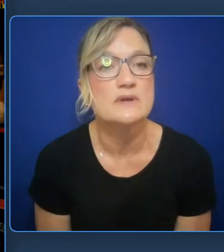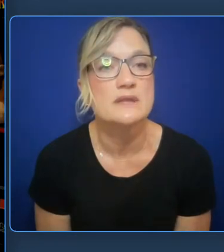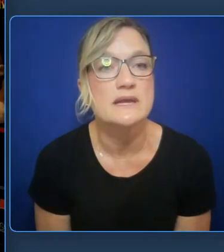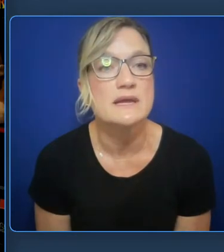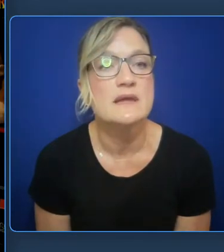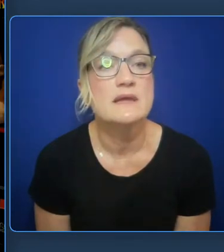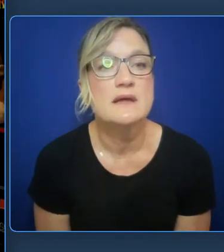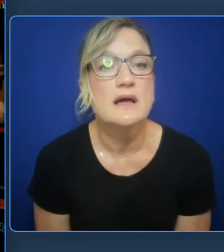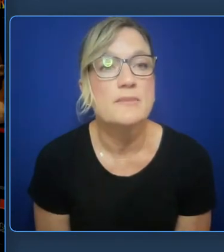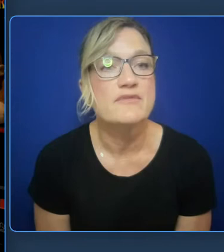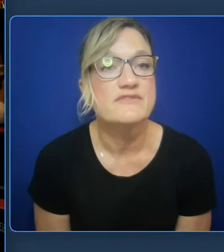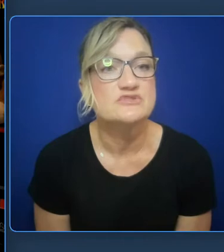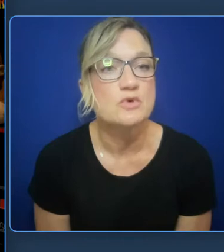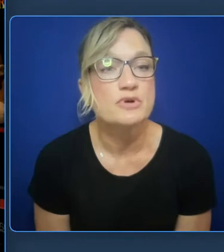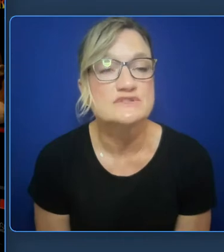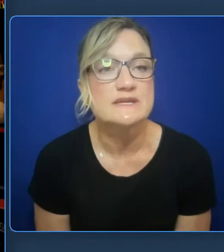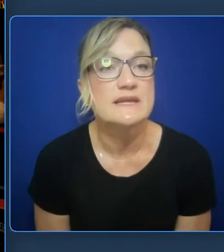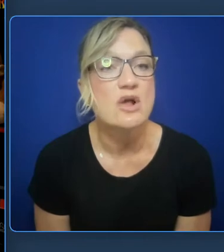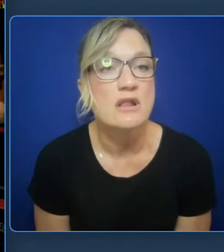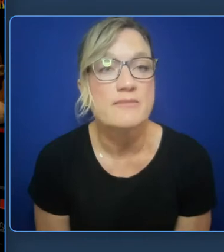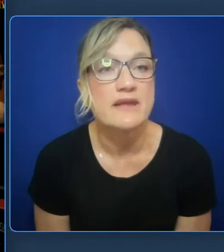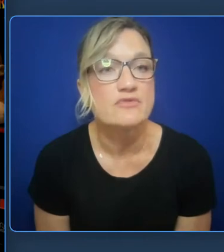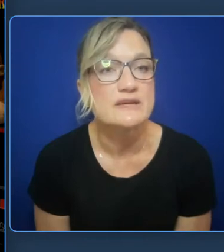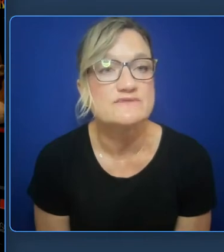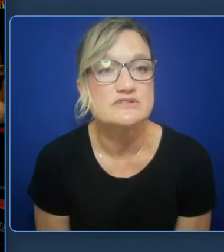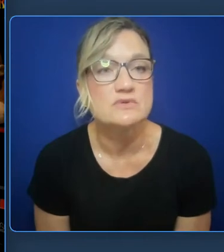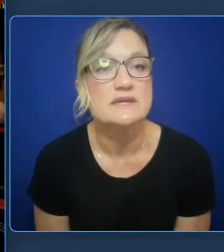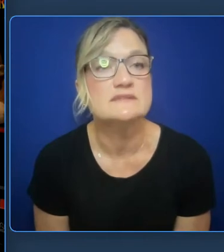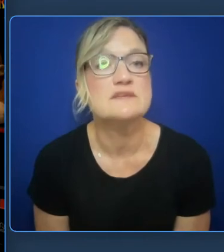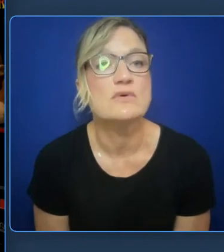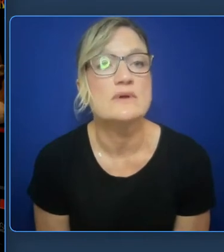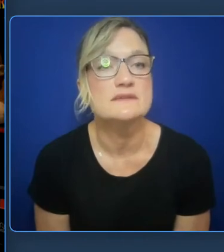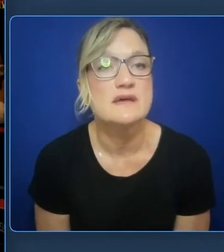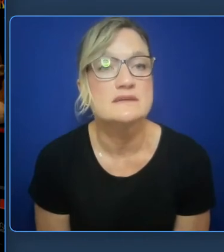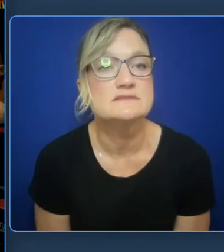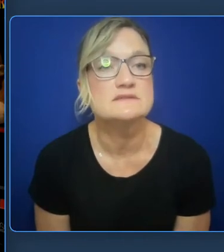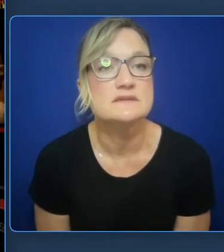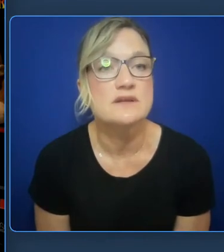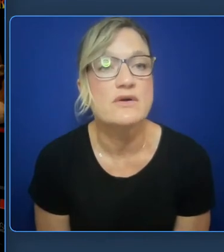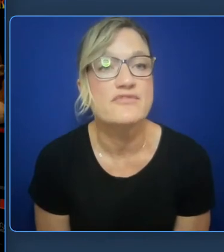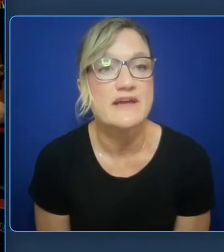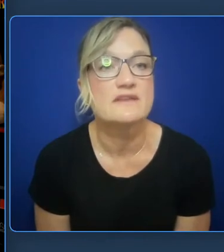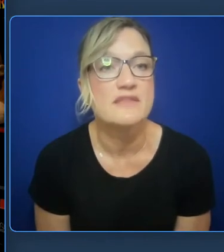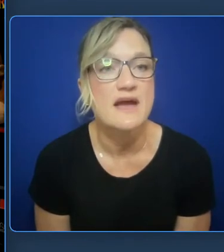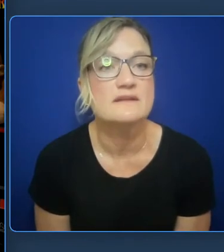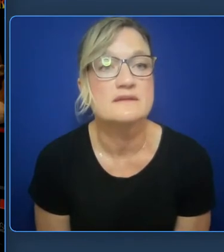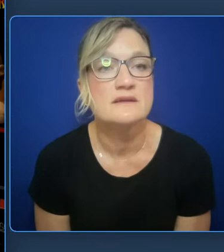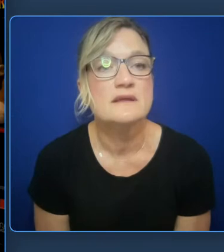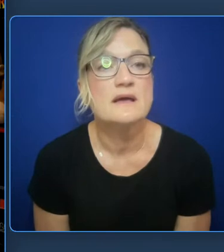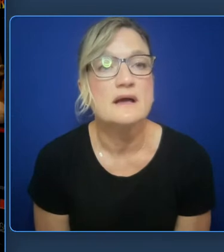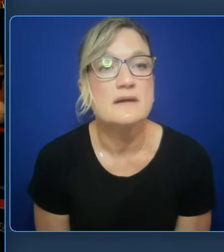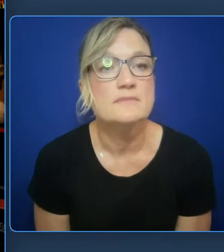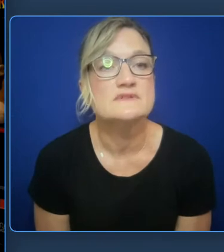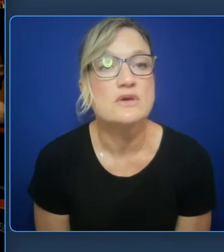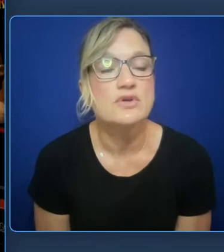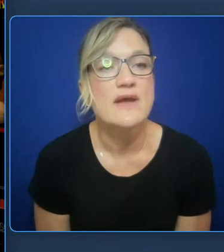I really am a visual person and get all of my information visually. So it does, affect that. So you have